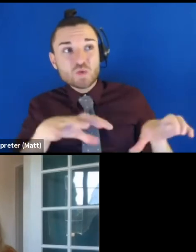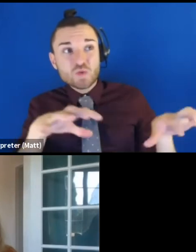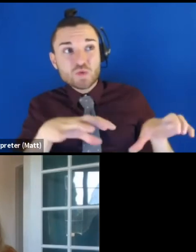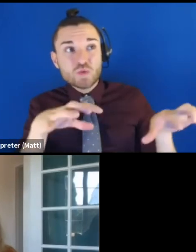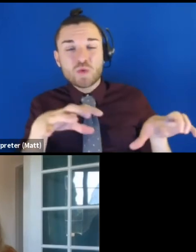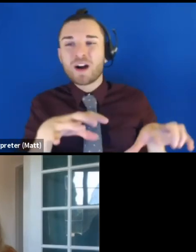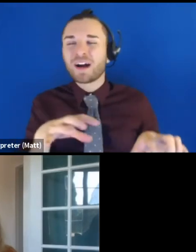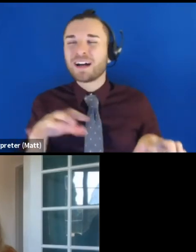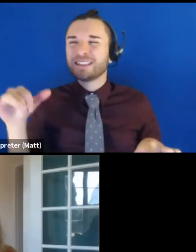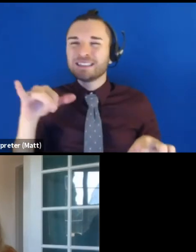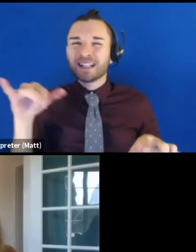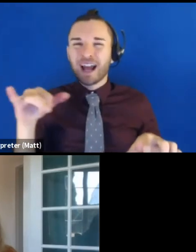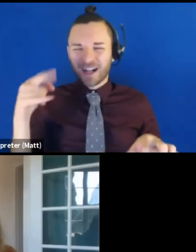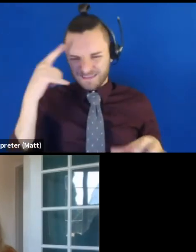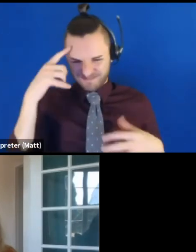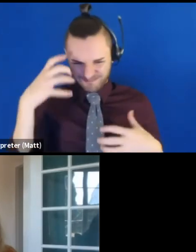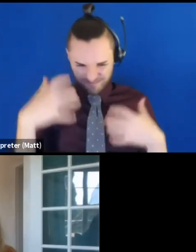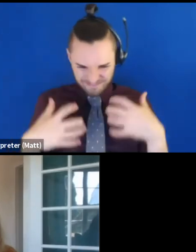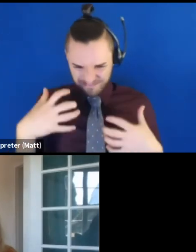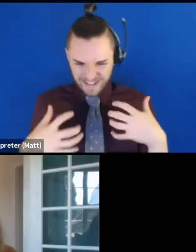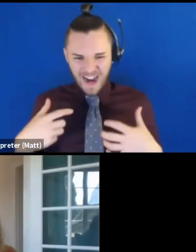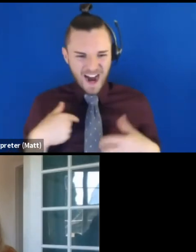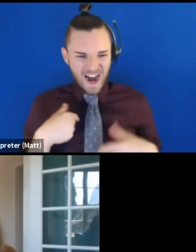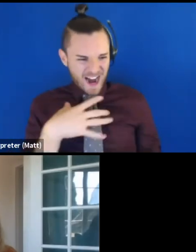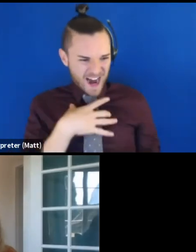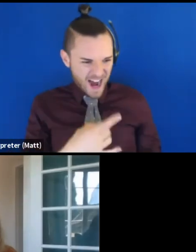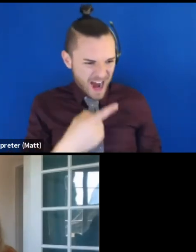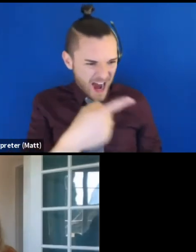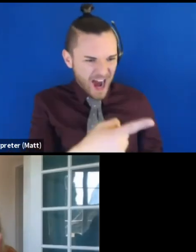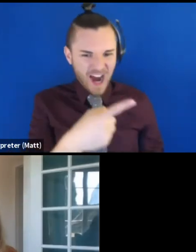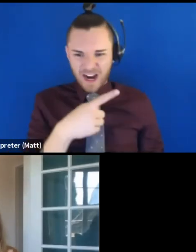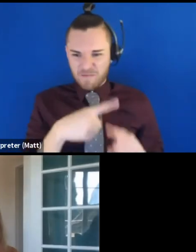like confused, excited allure.